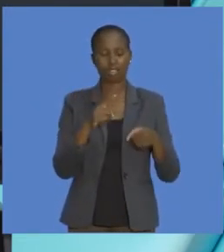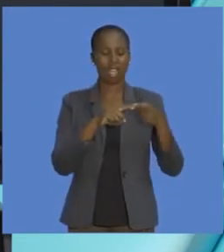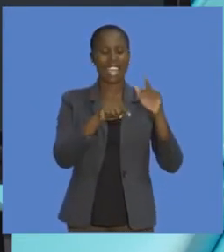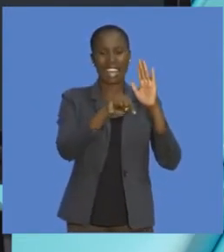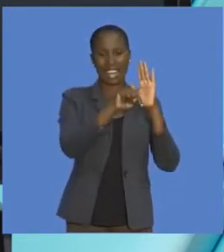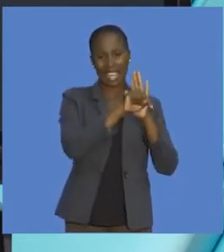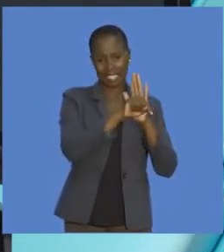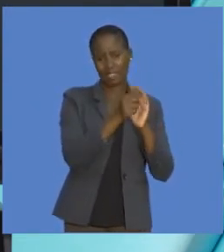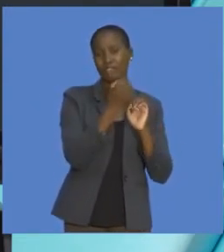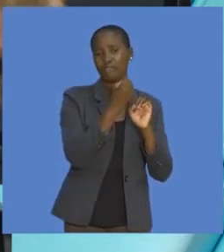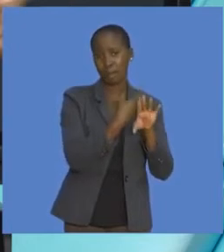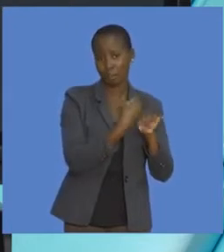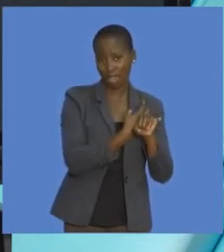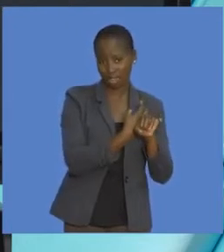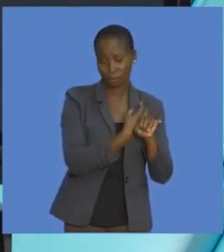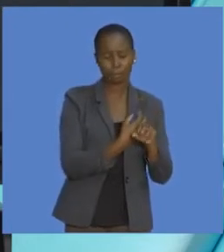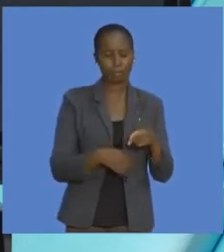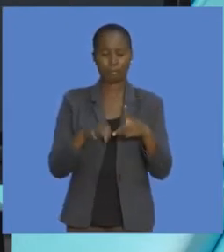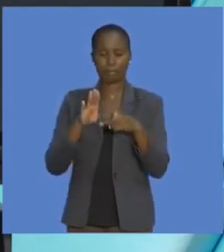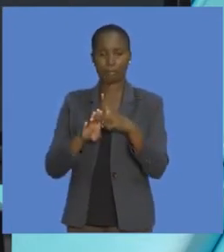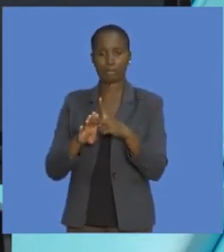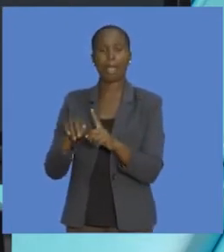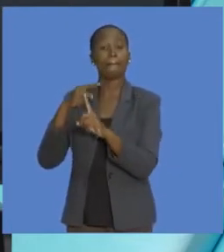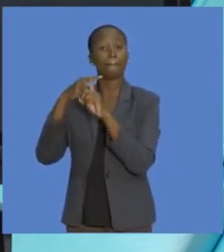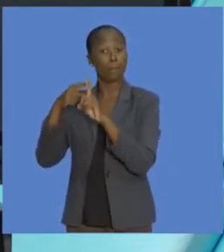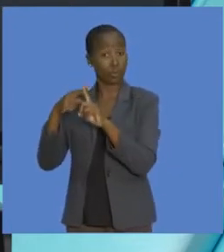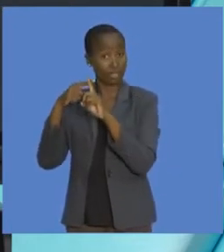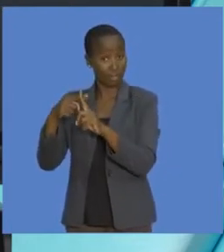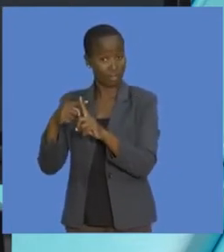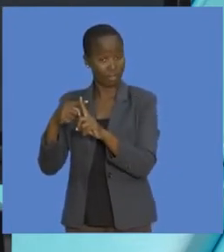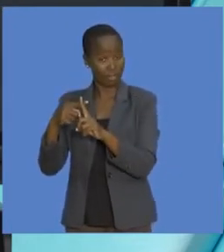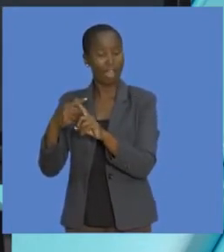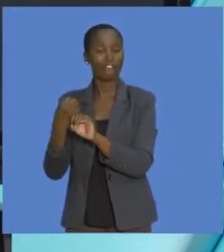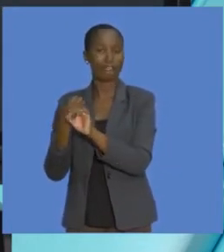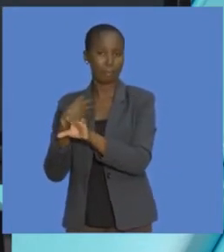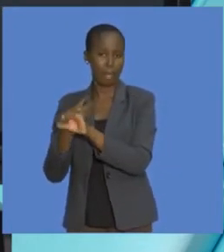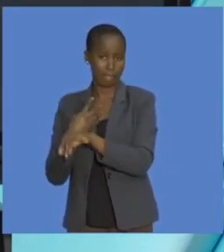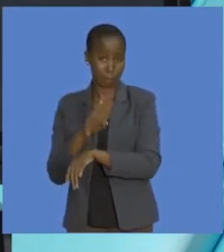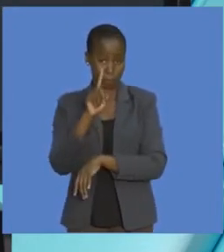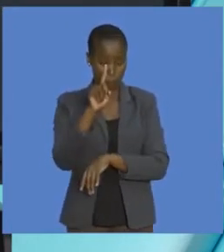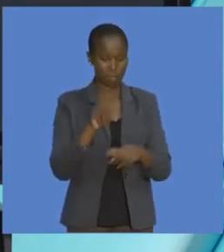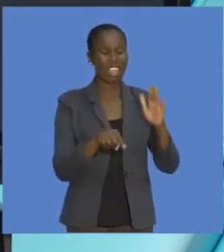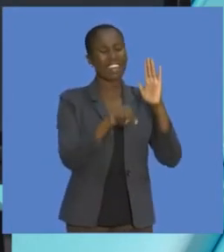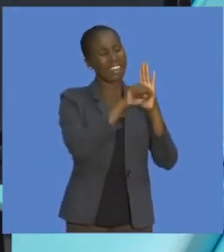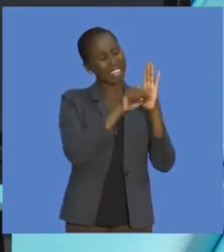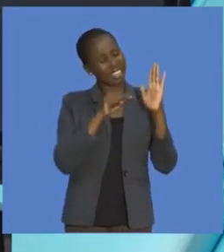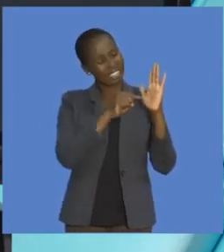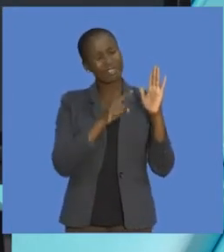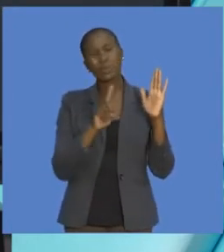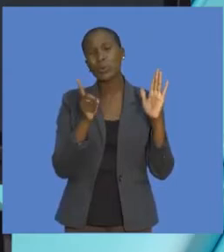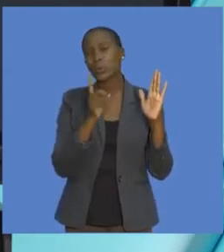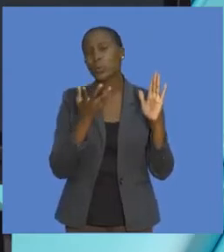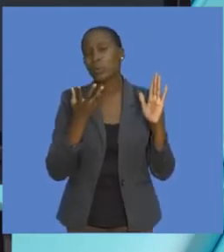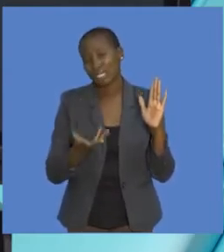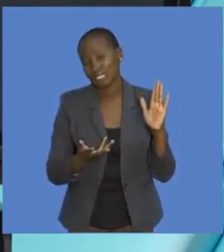mechanism as well as a positive feedback mechanism. So let's try and understand what a negative feedback loop is, and then